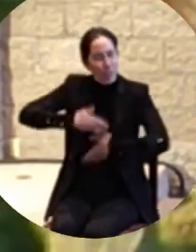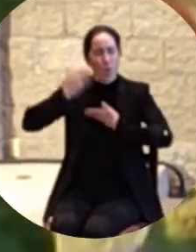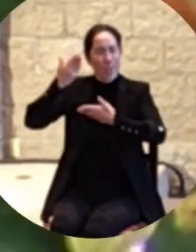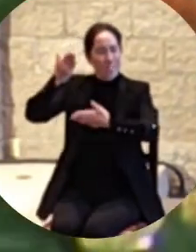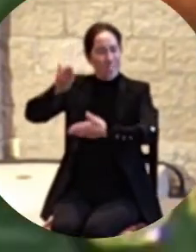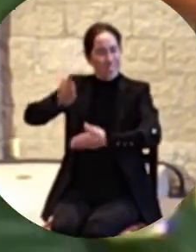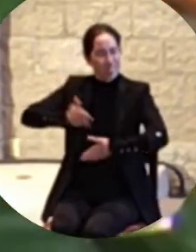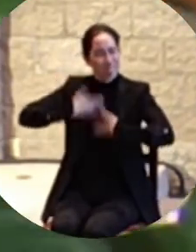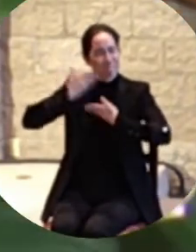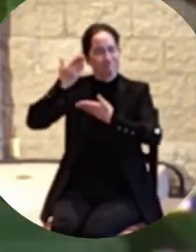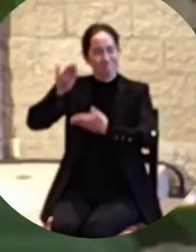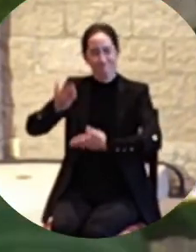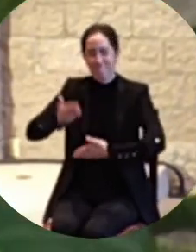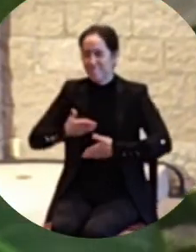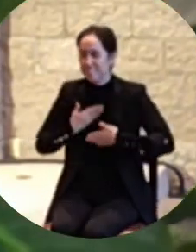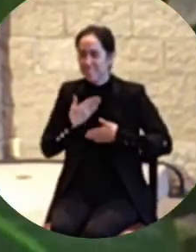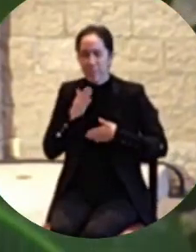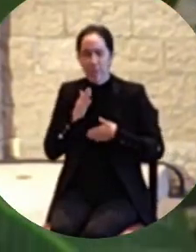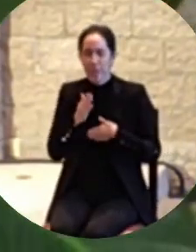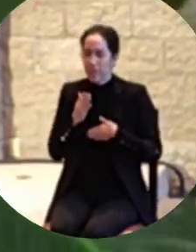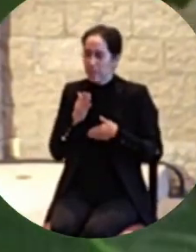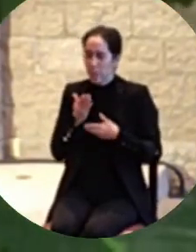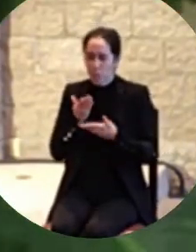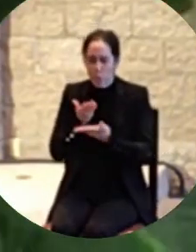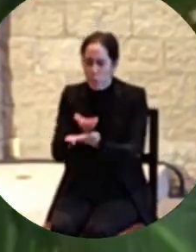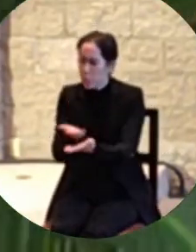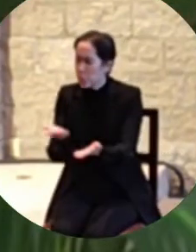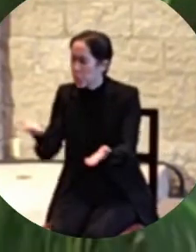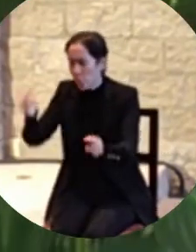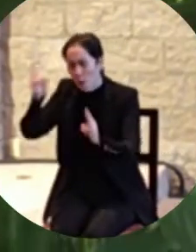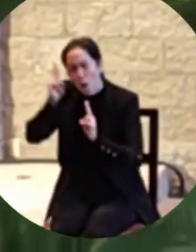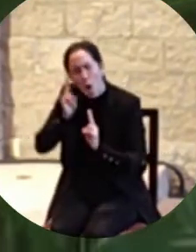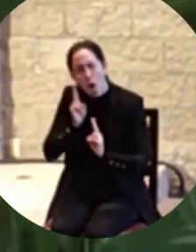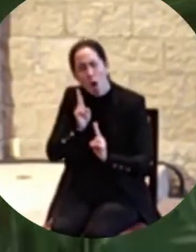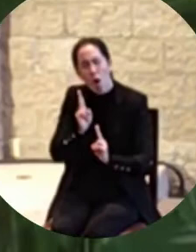You have come to honor it.